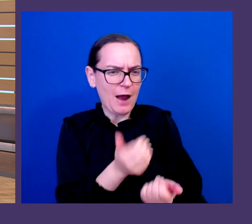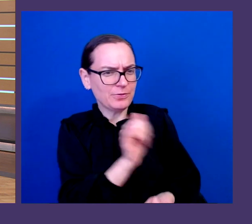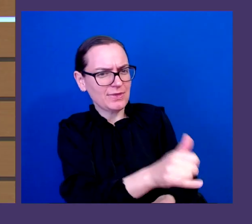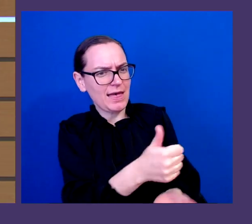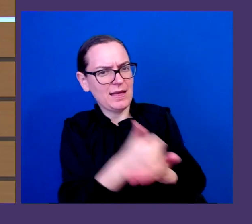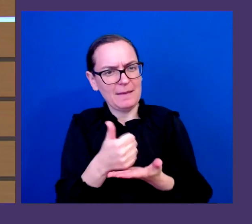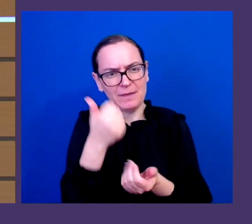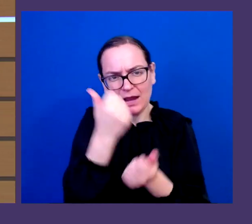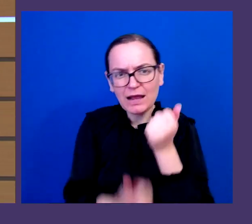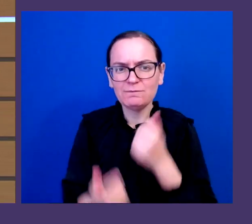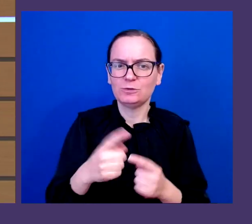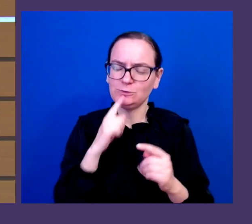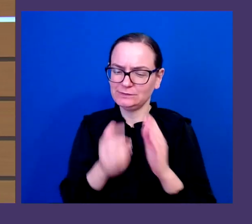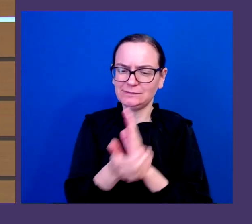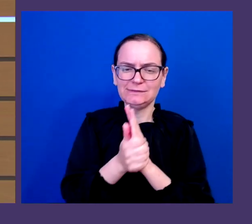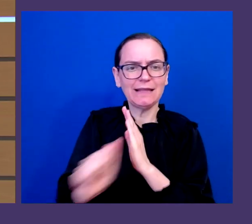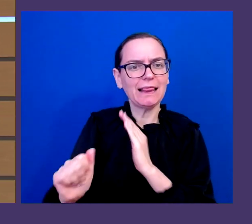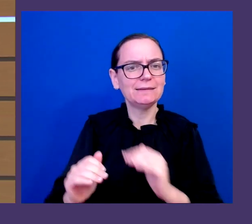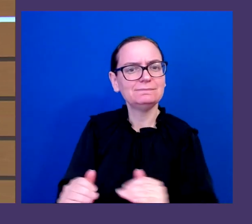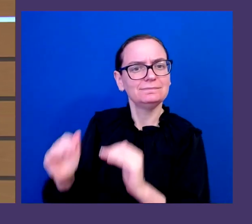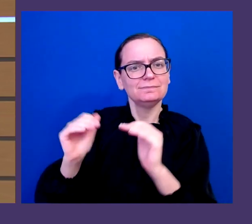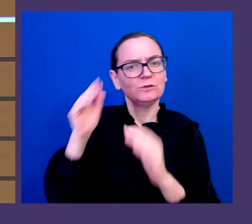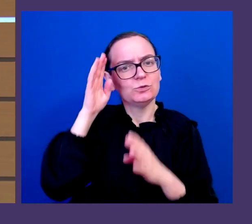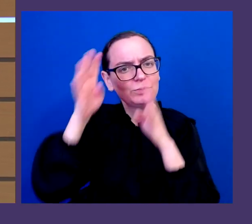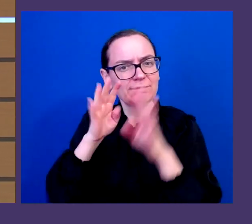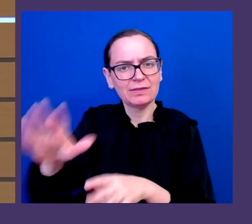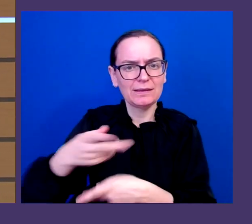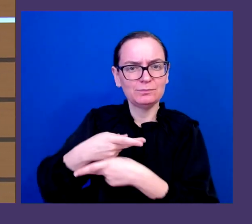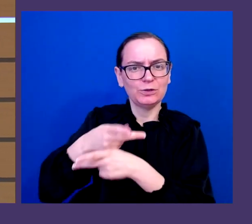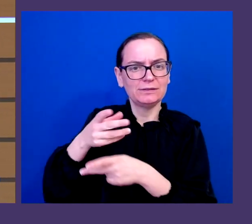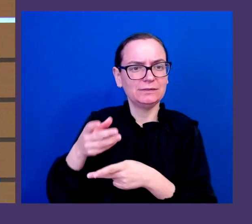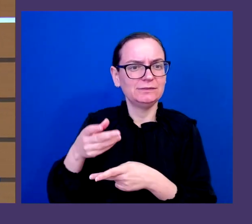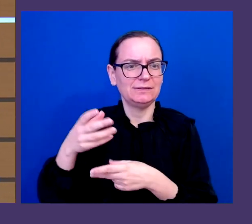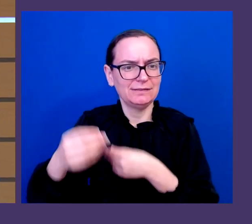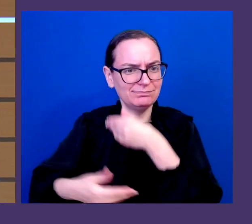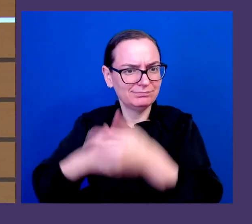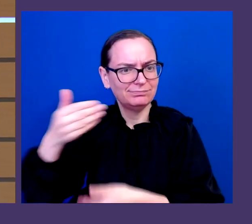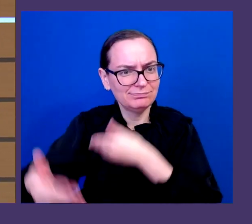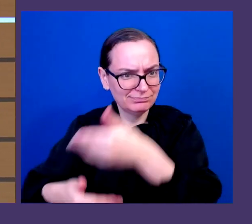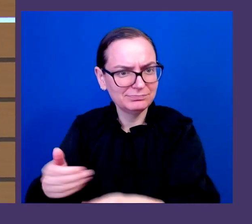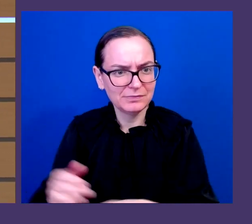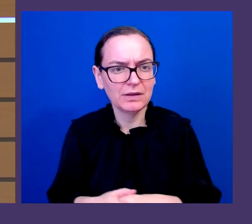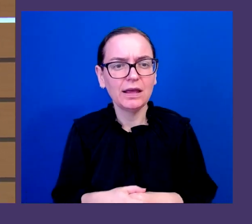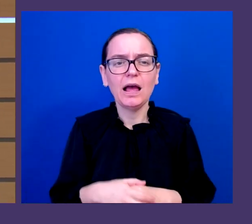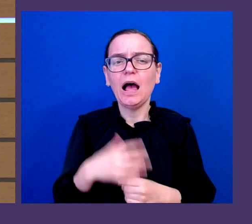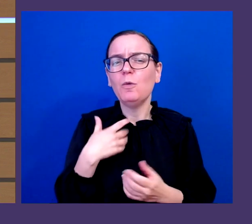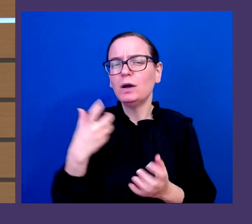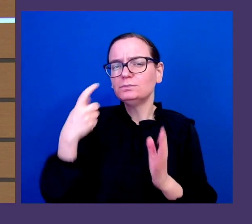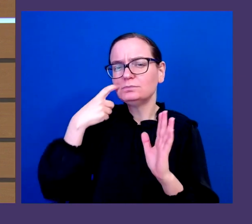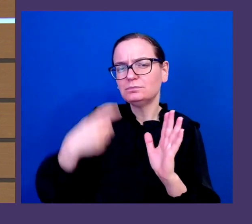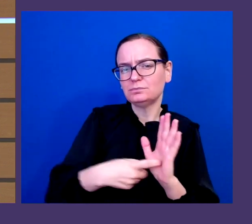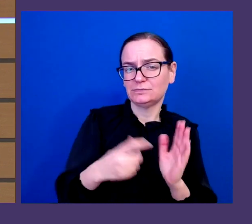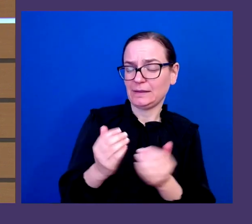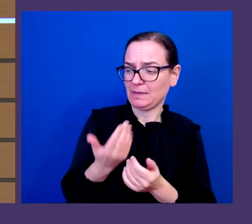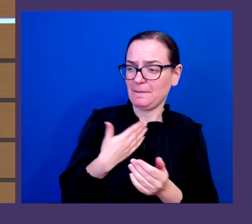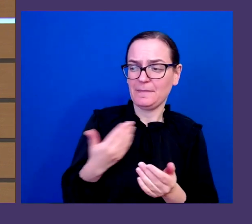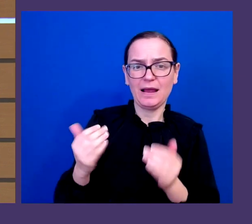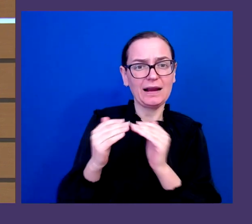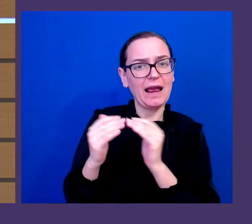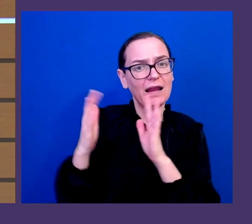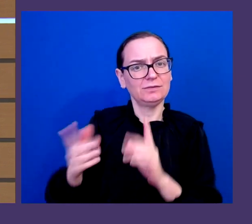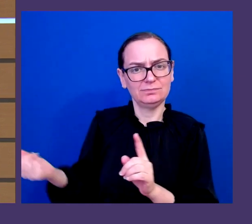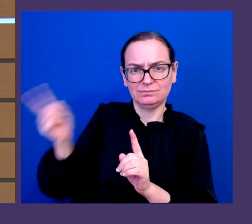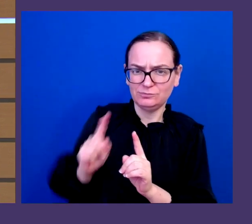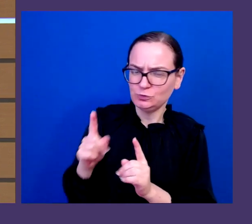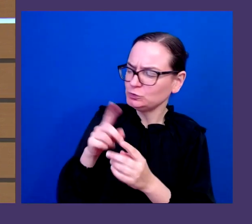creativity. I'd like to bring up some of my colleagues and friends to give us a glimpse in their daily habits, workflows, and work hacks with